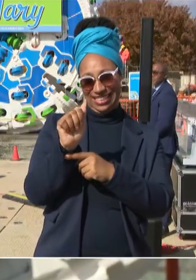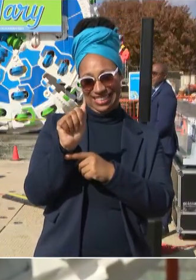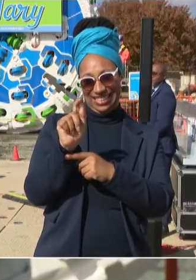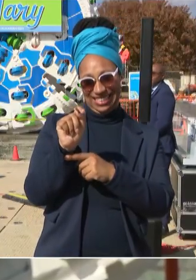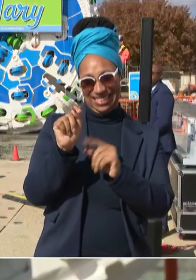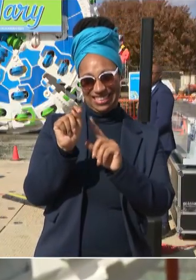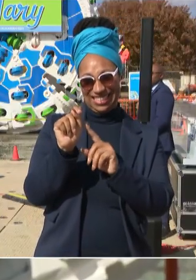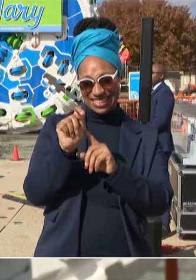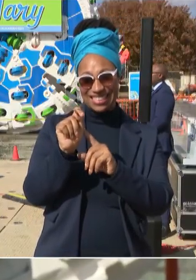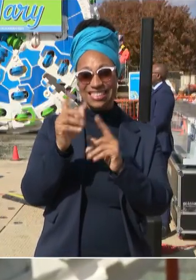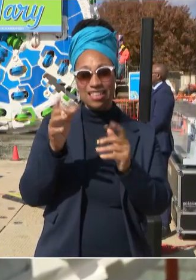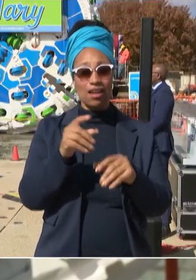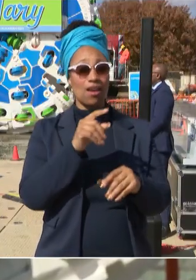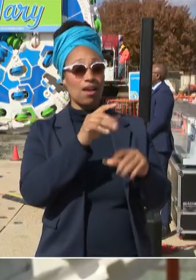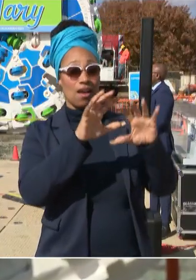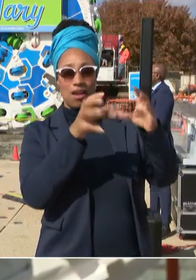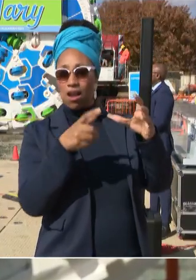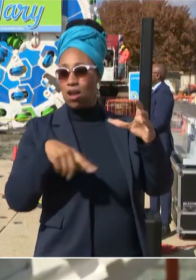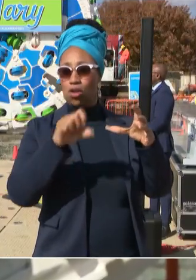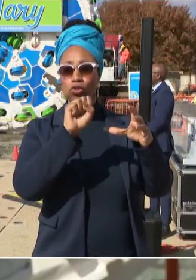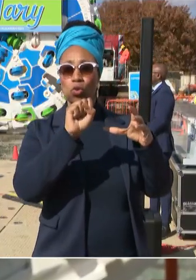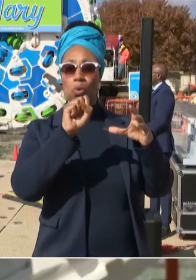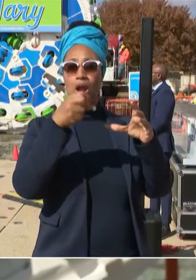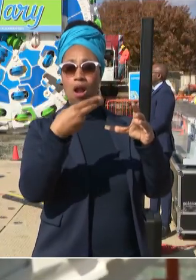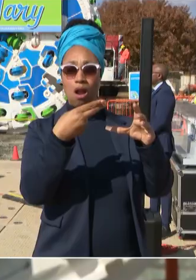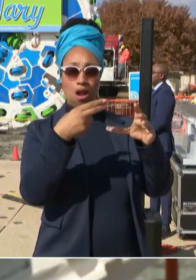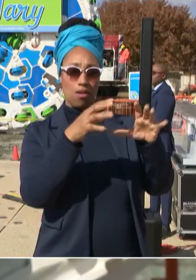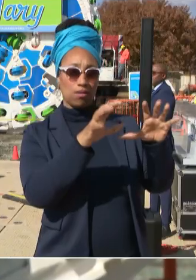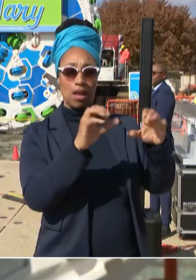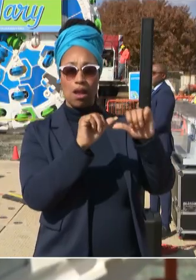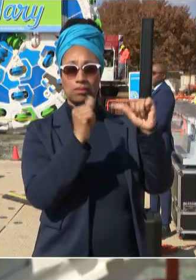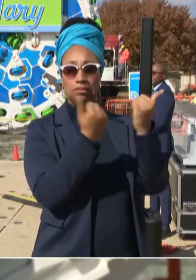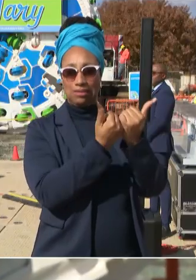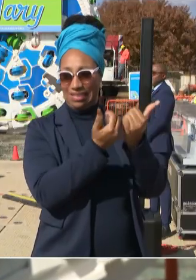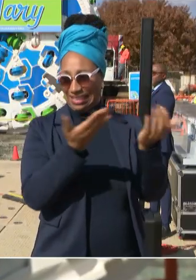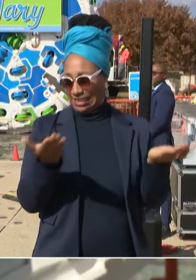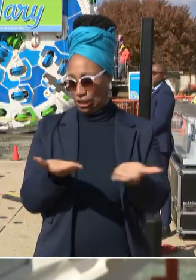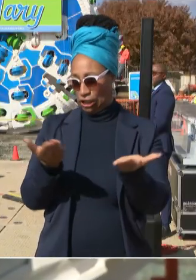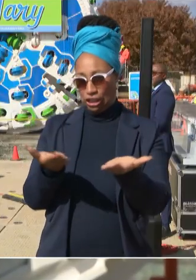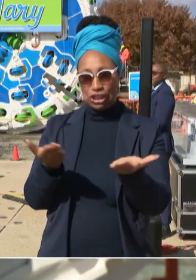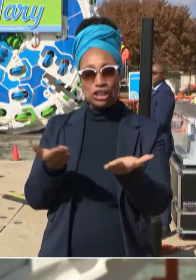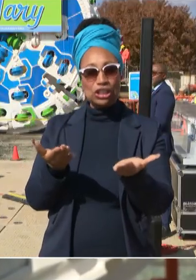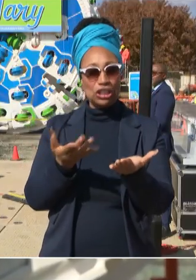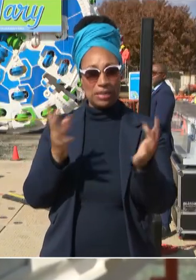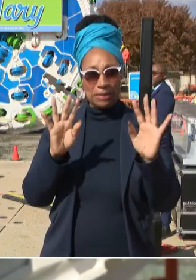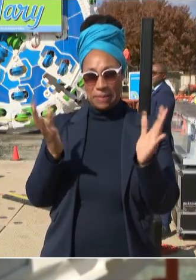Alliance members, will you please stand or wave so we can see and acknowledge you as well?